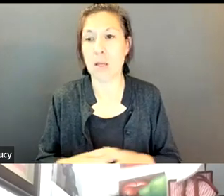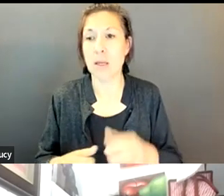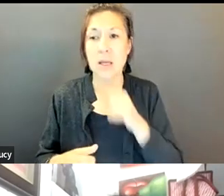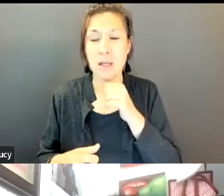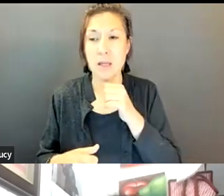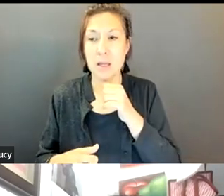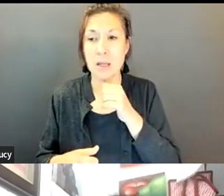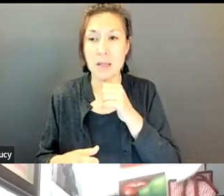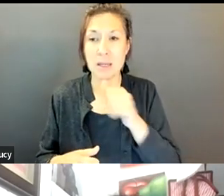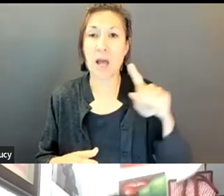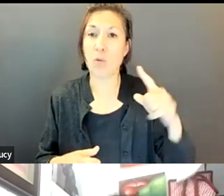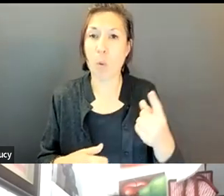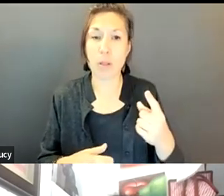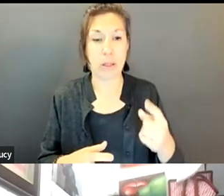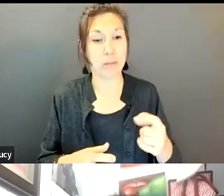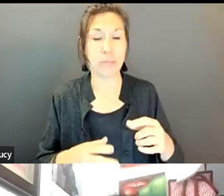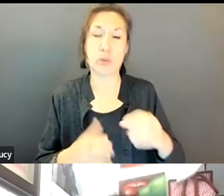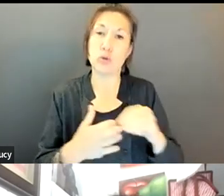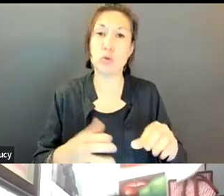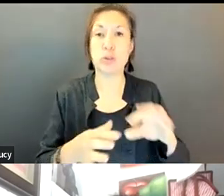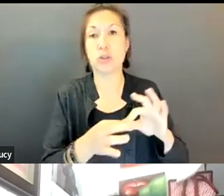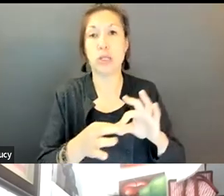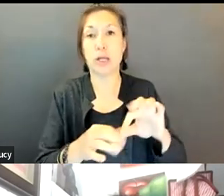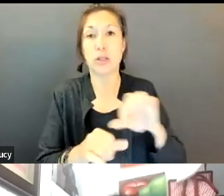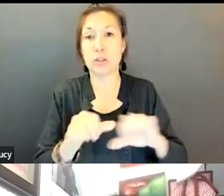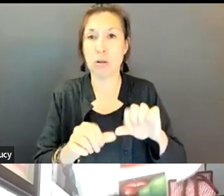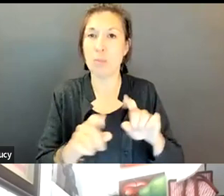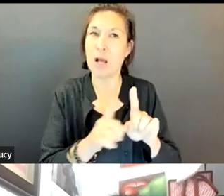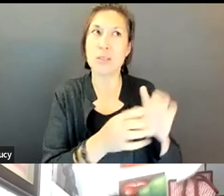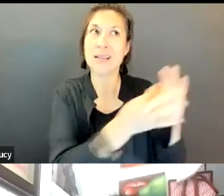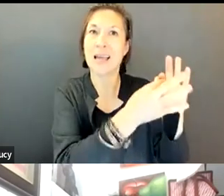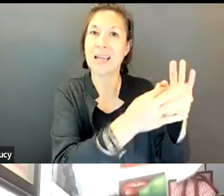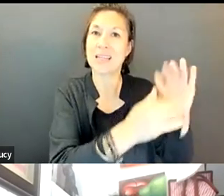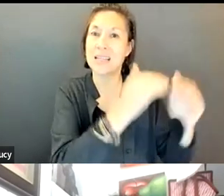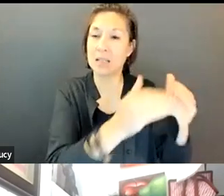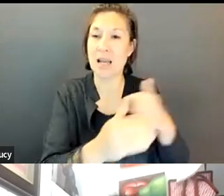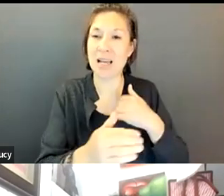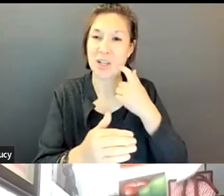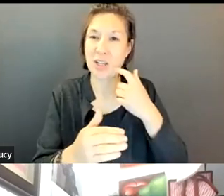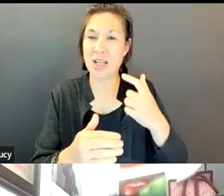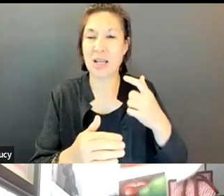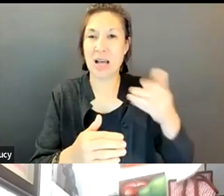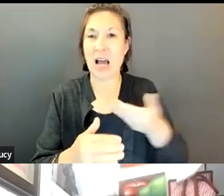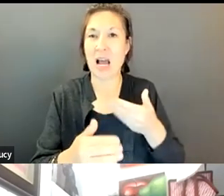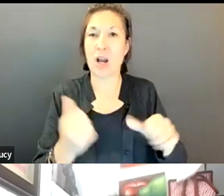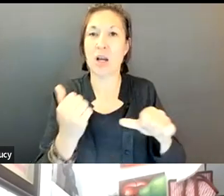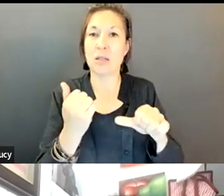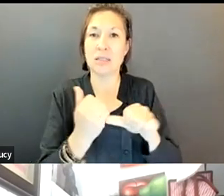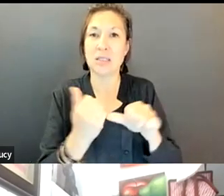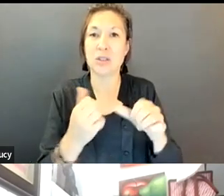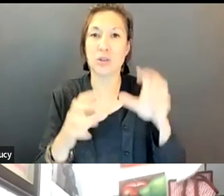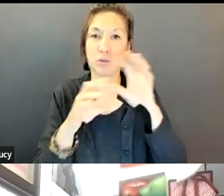adults I recently hired an assistant super of a superintendent of student development and advancement